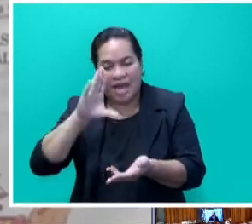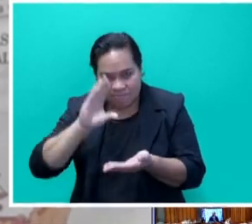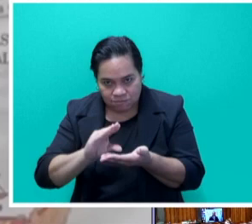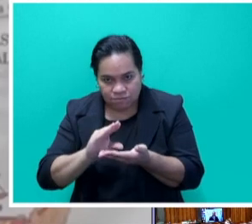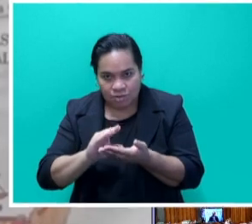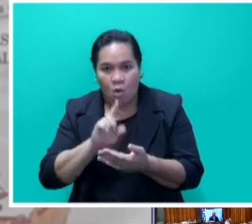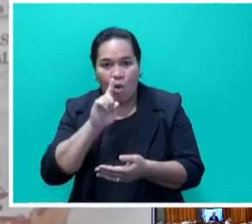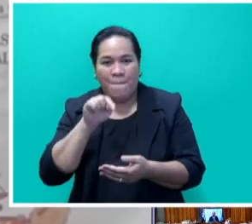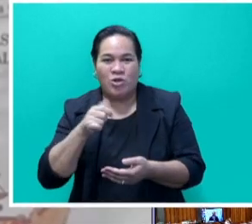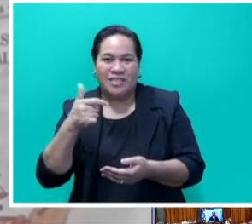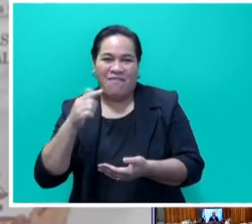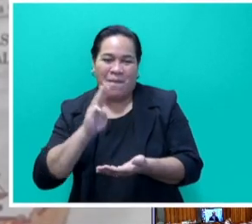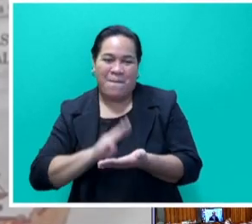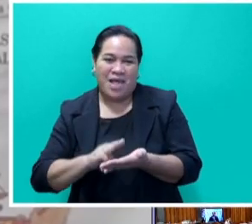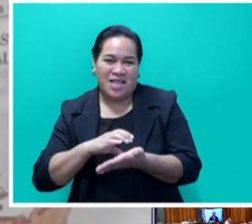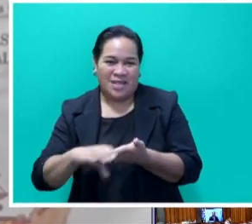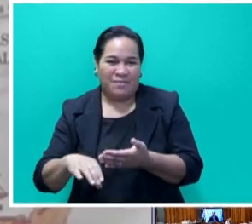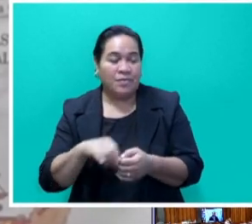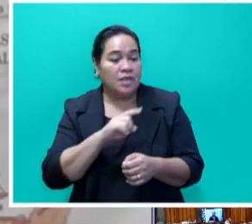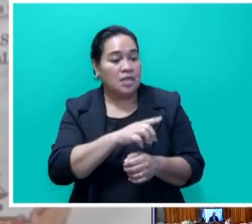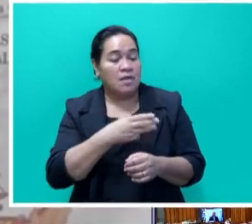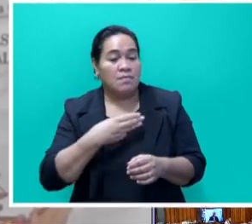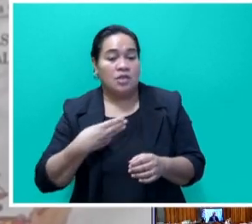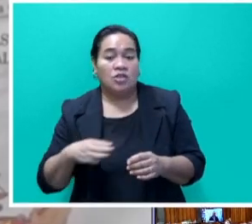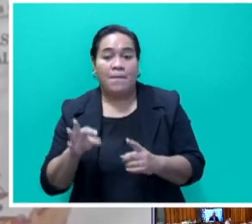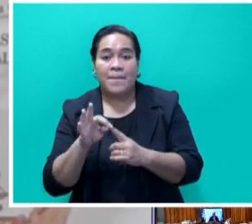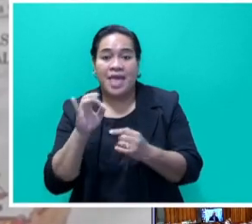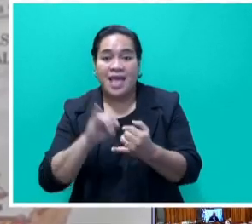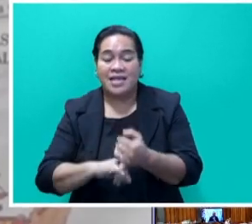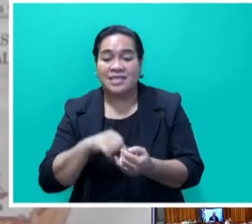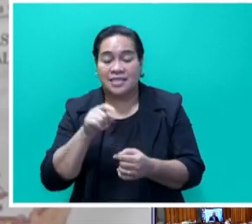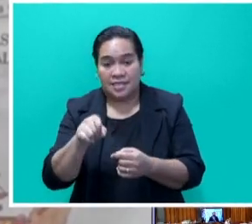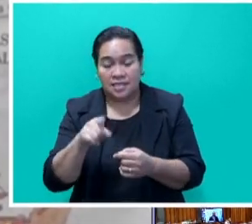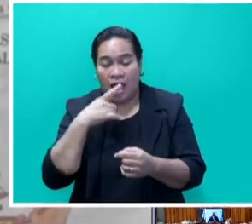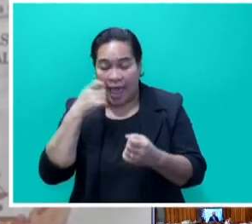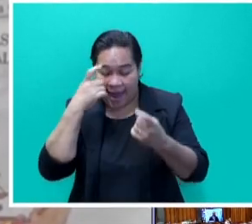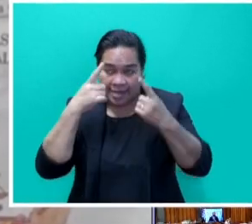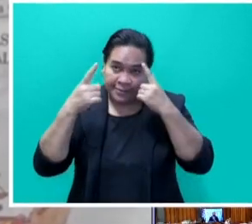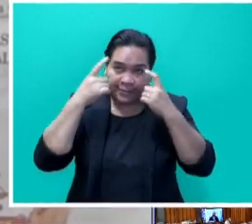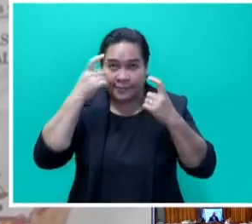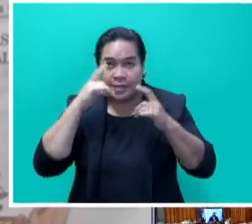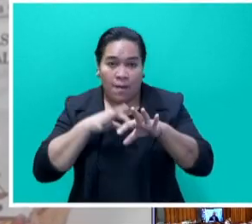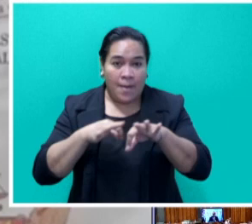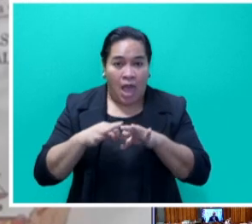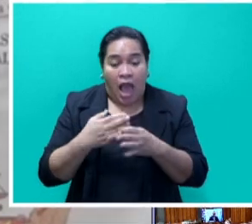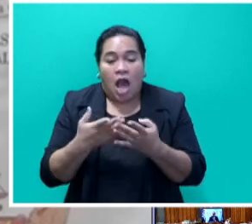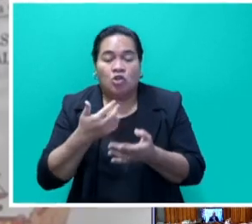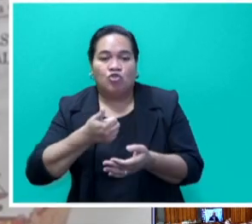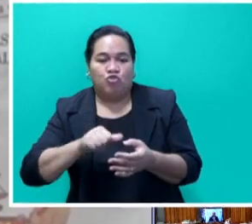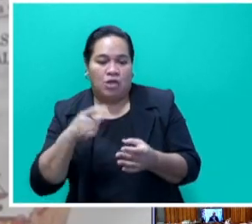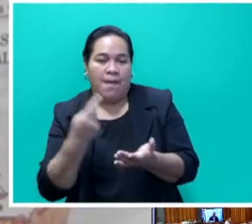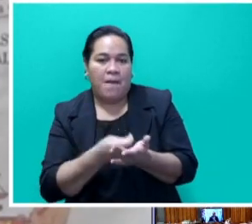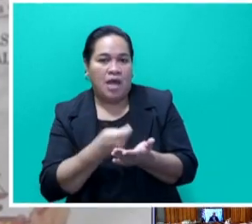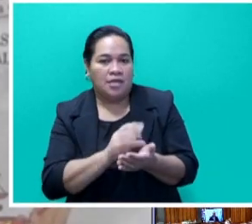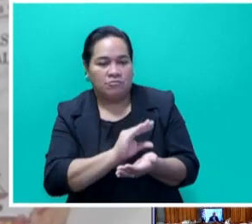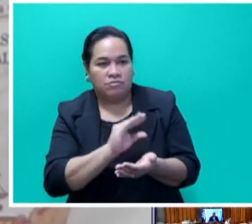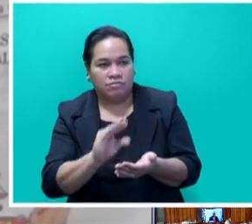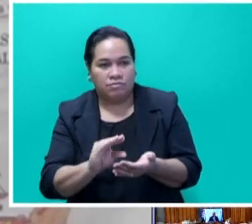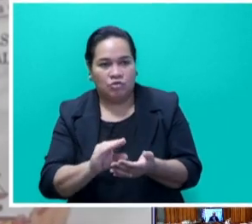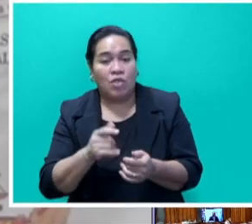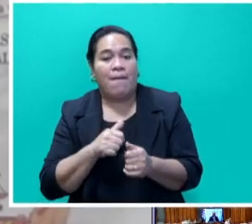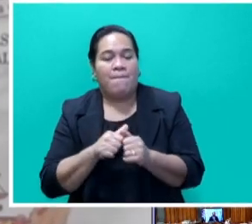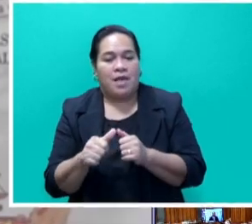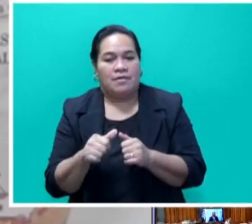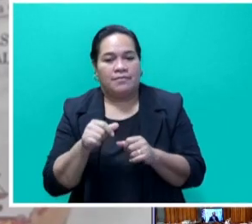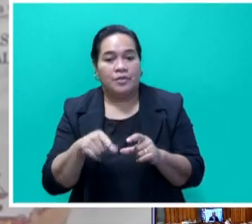million. Ministry staff under the leadership of the Permanent Secretary are innovating to make use of this money to the best of their ability. They're